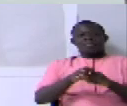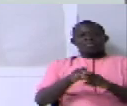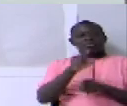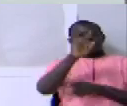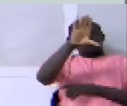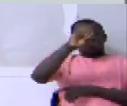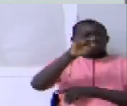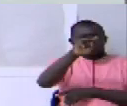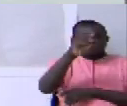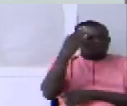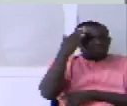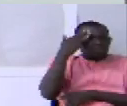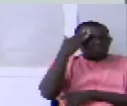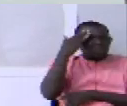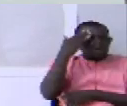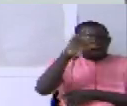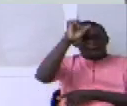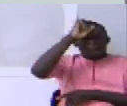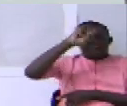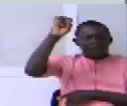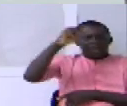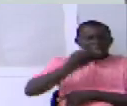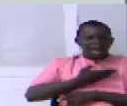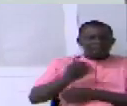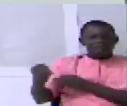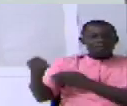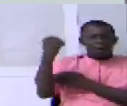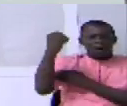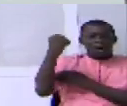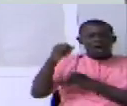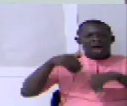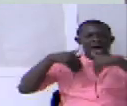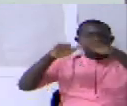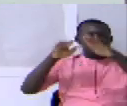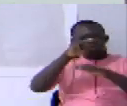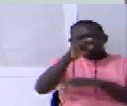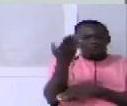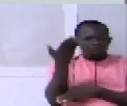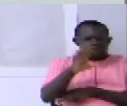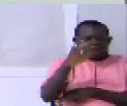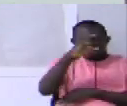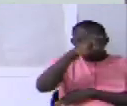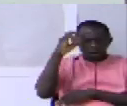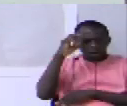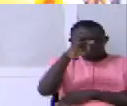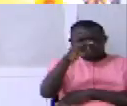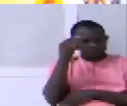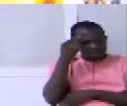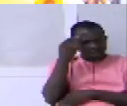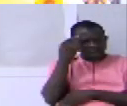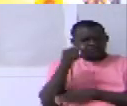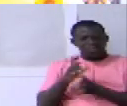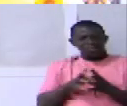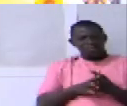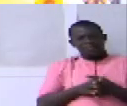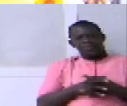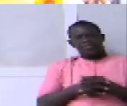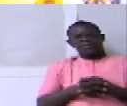you know whether the president has power to dismiss you from the service? Feni lon bang president ay sembo soto pour que ete baydo